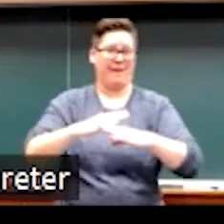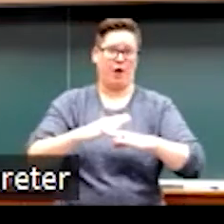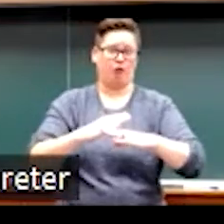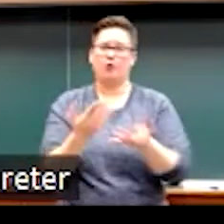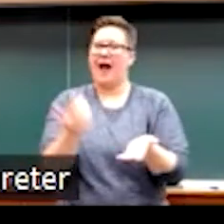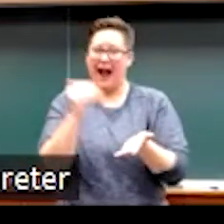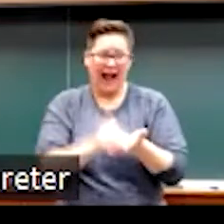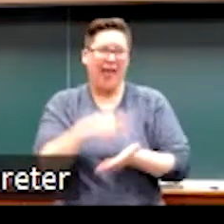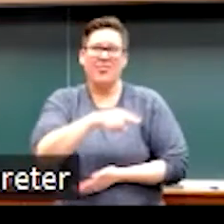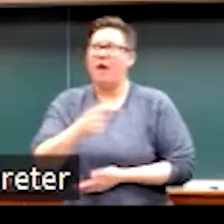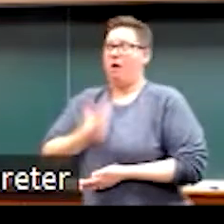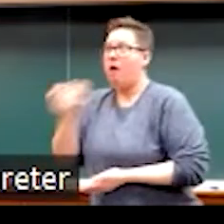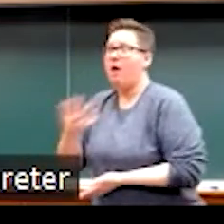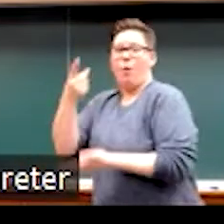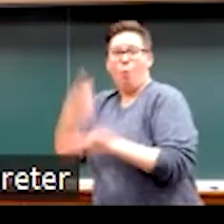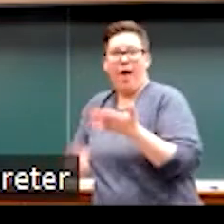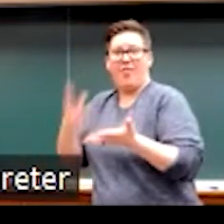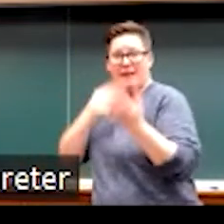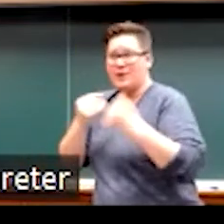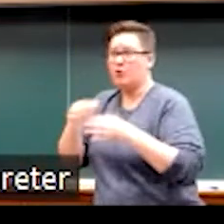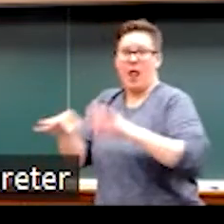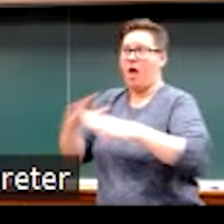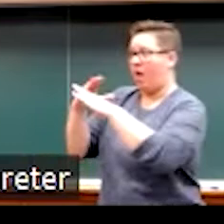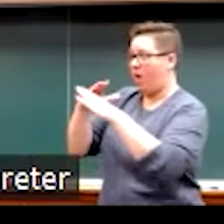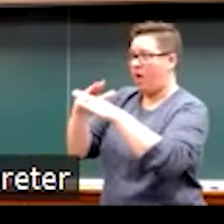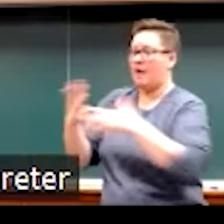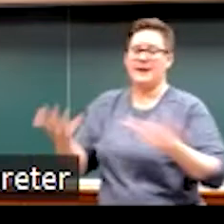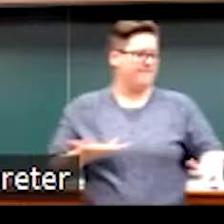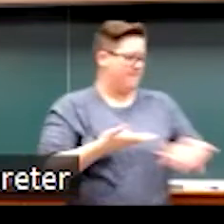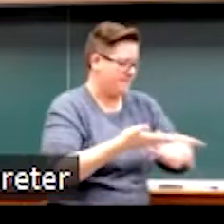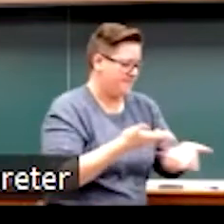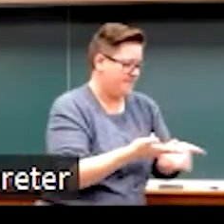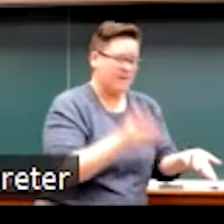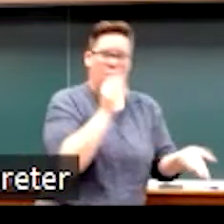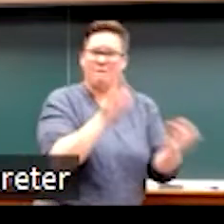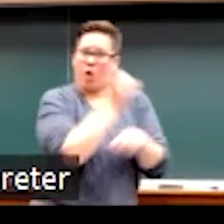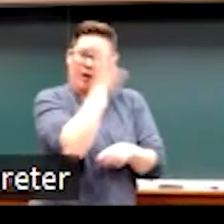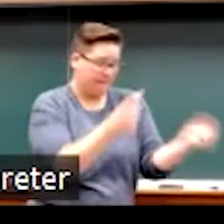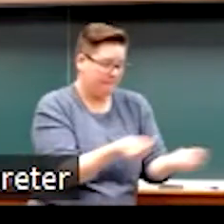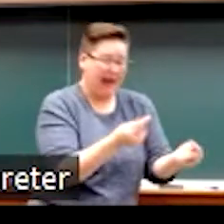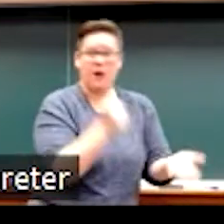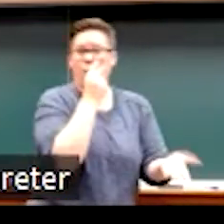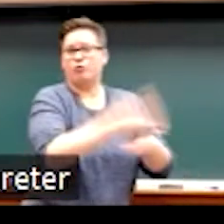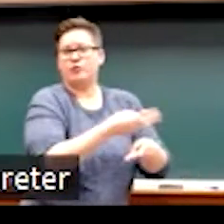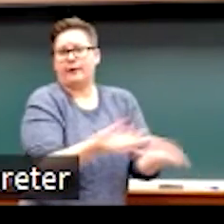subjective expressions of what one is experiencing requires the ability to communicate well with a provider.